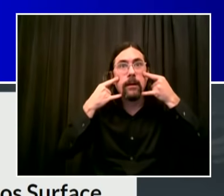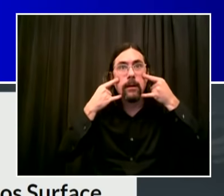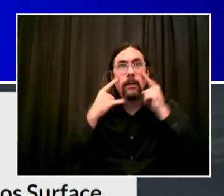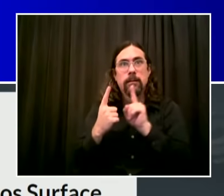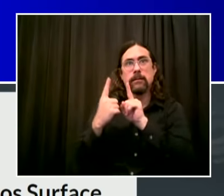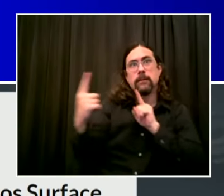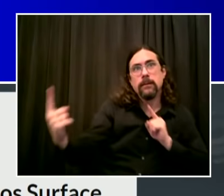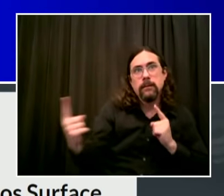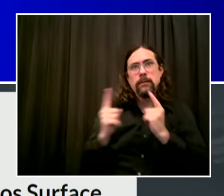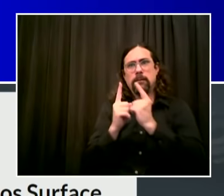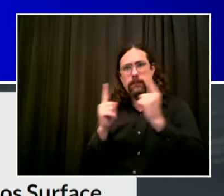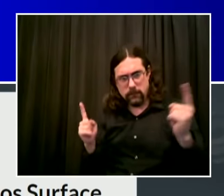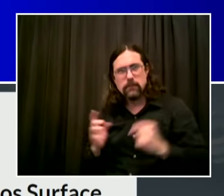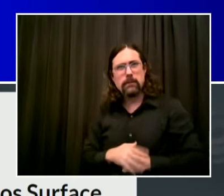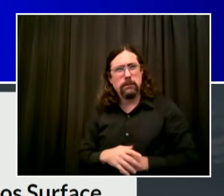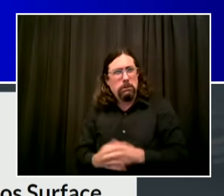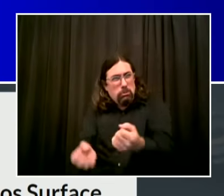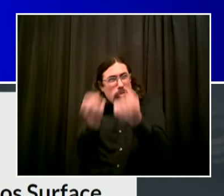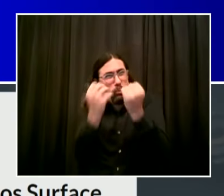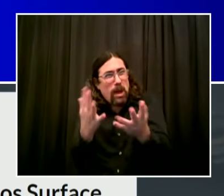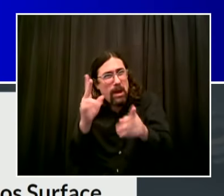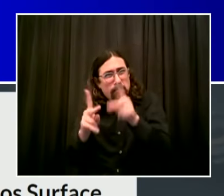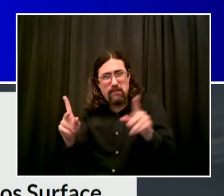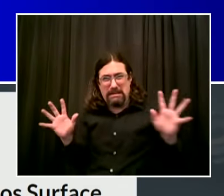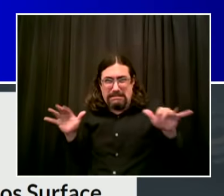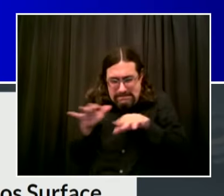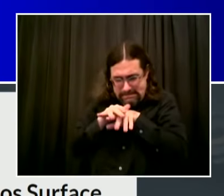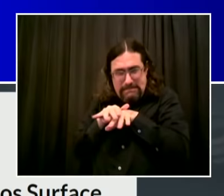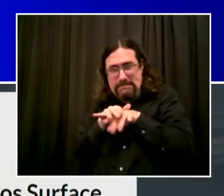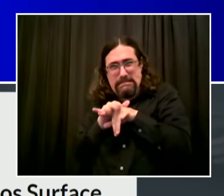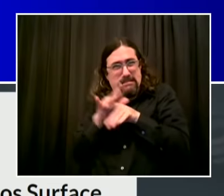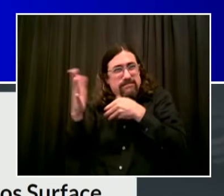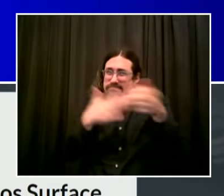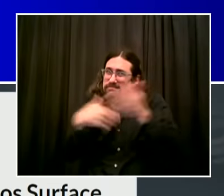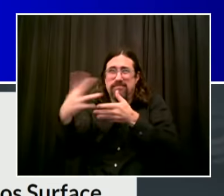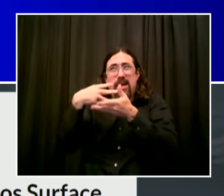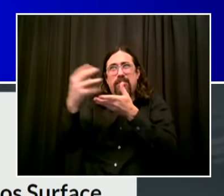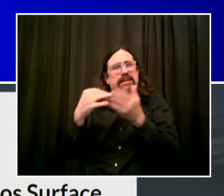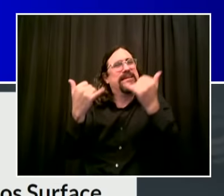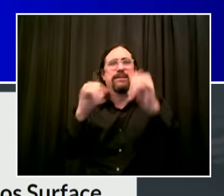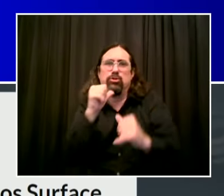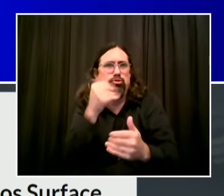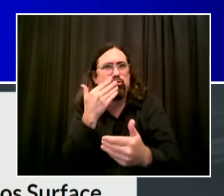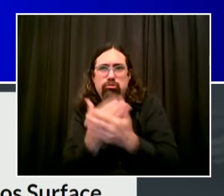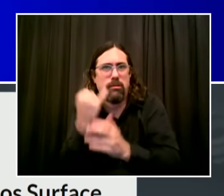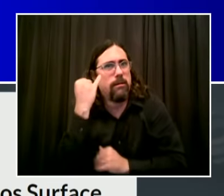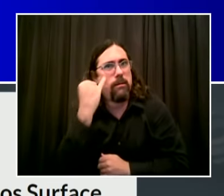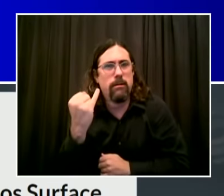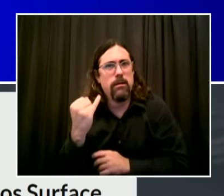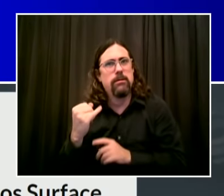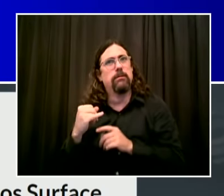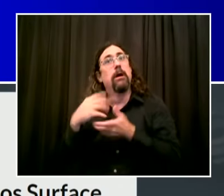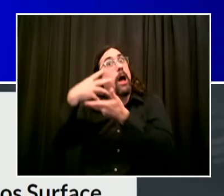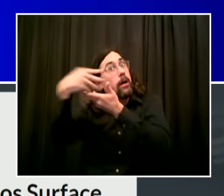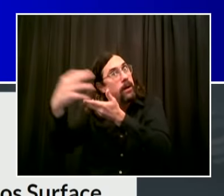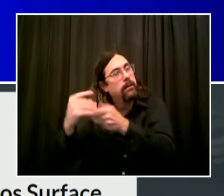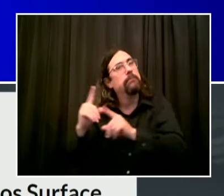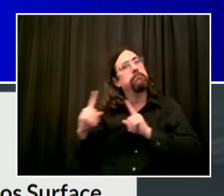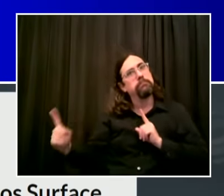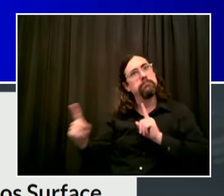clear. It's not widespread, but where we find it, it has to be stopped. There's one